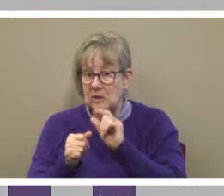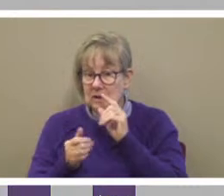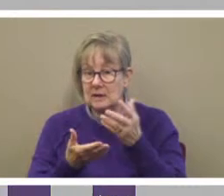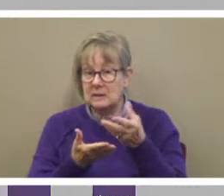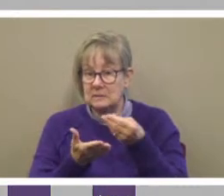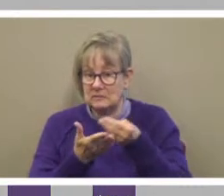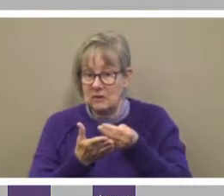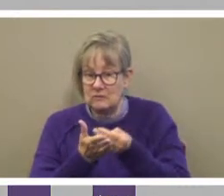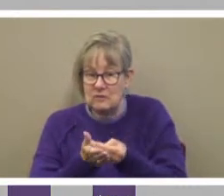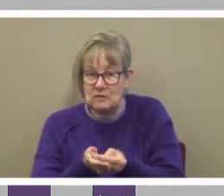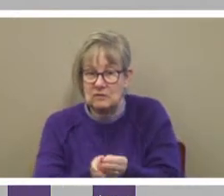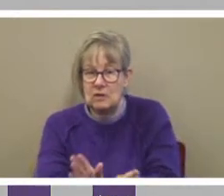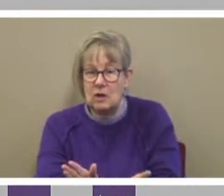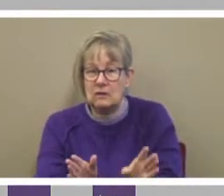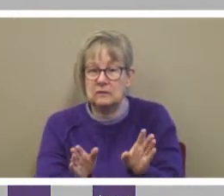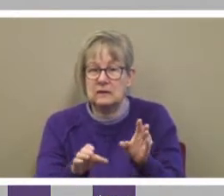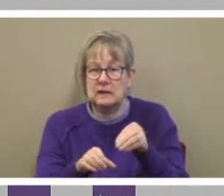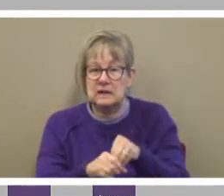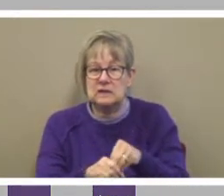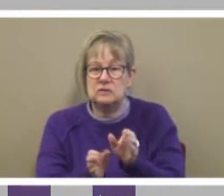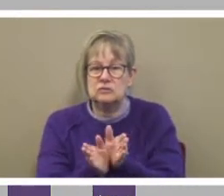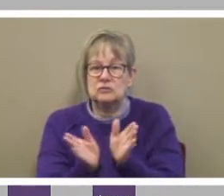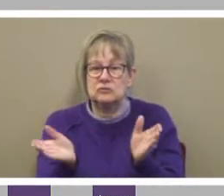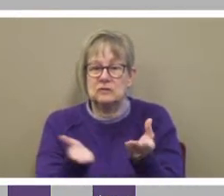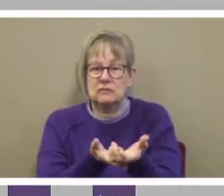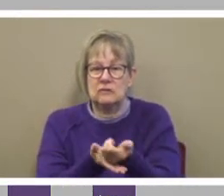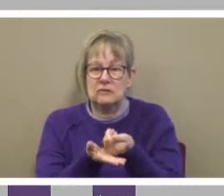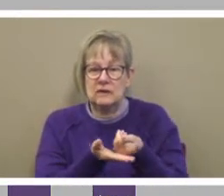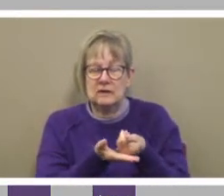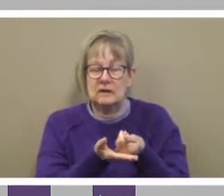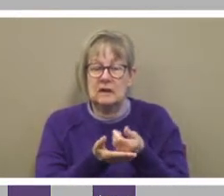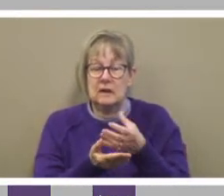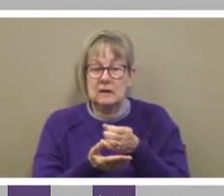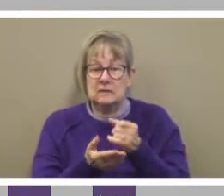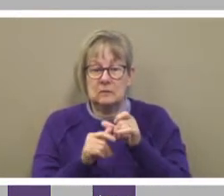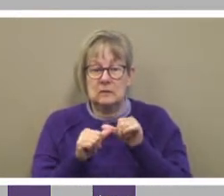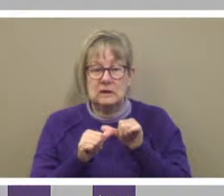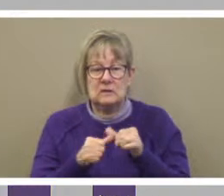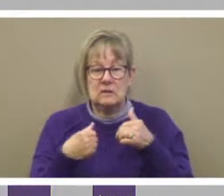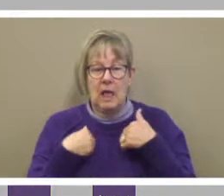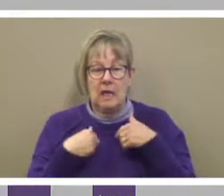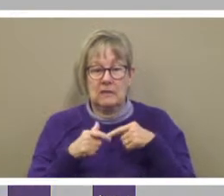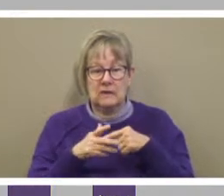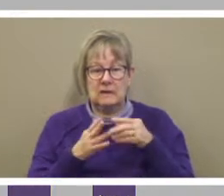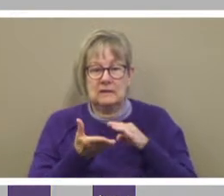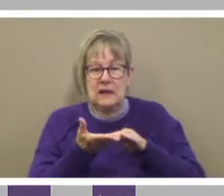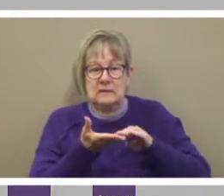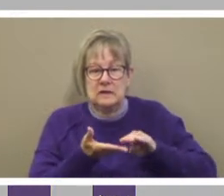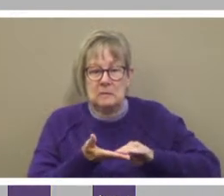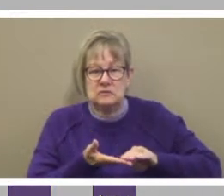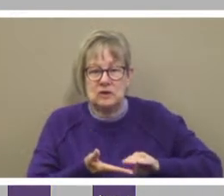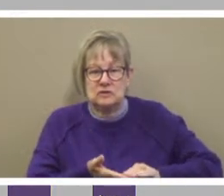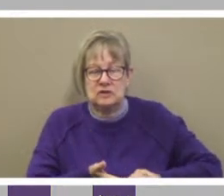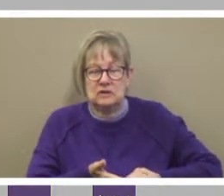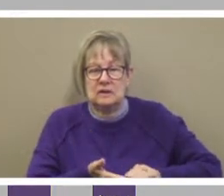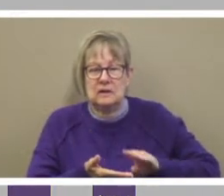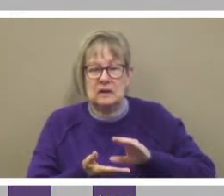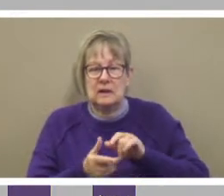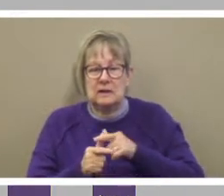revenue loss to the general fund. So as we continue to have these exemptions, you'll see that we